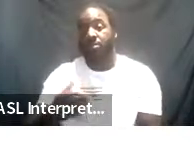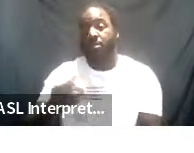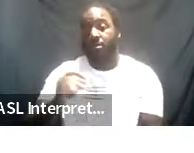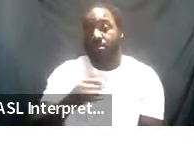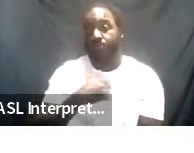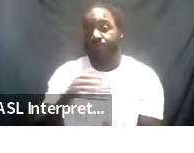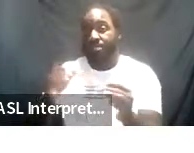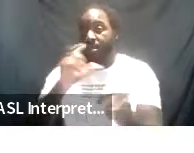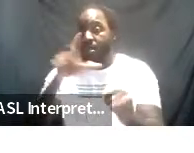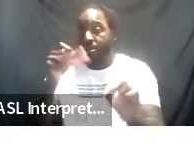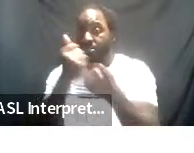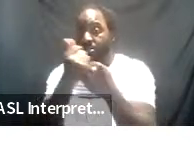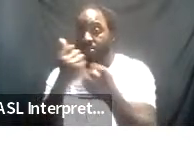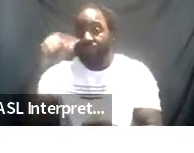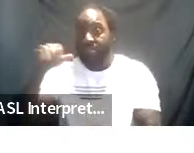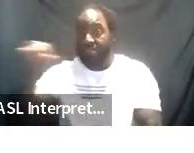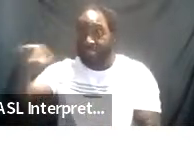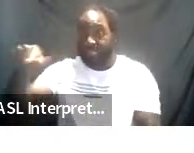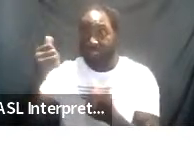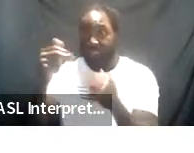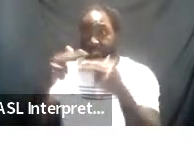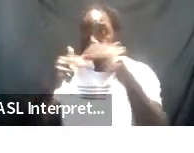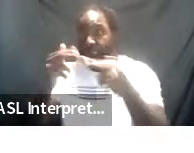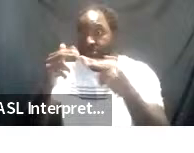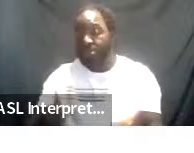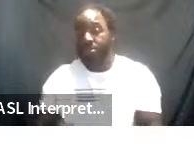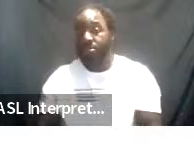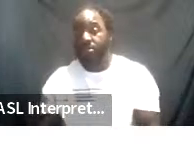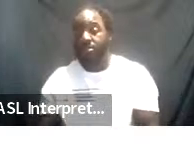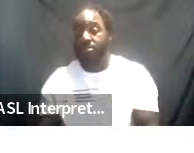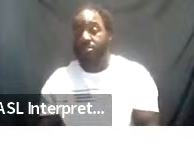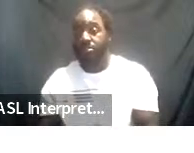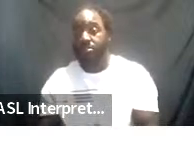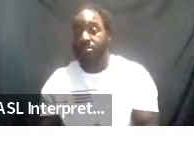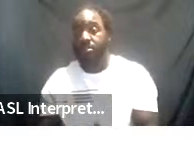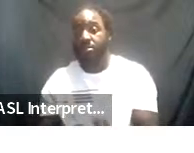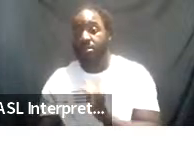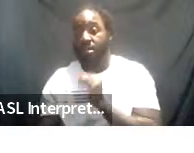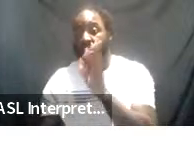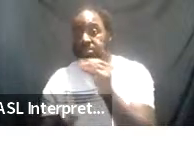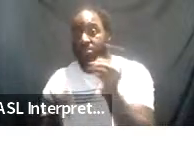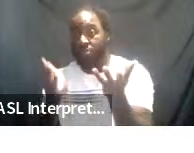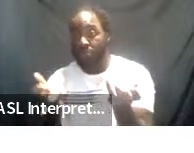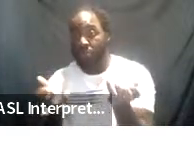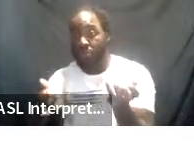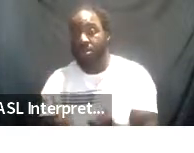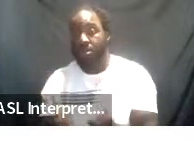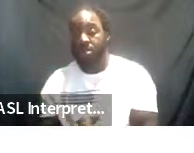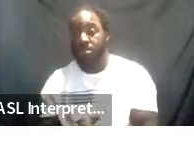all in support of these facilities. I do want to